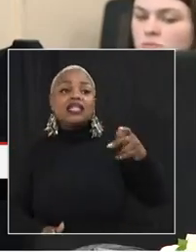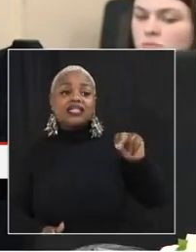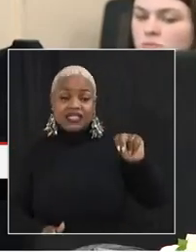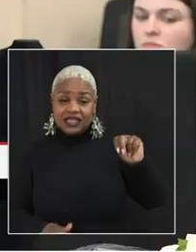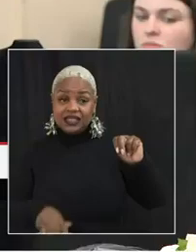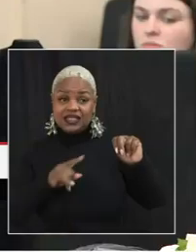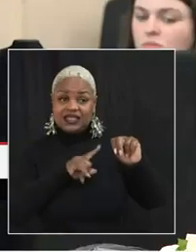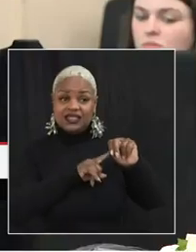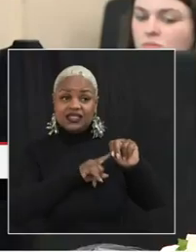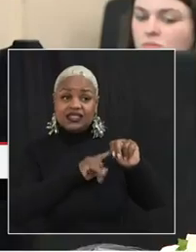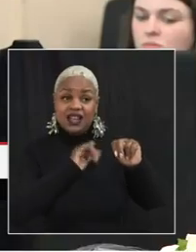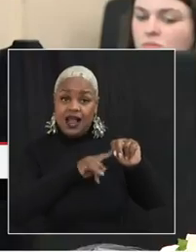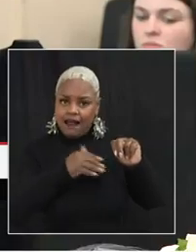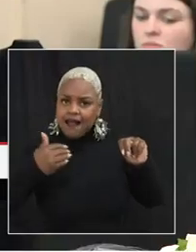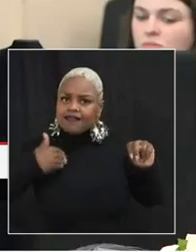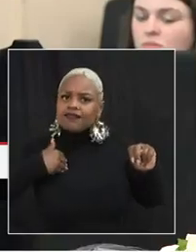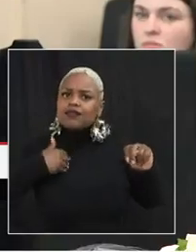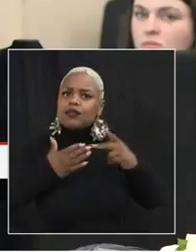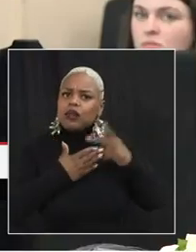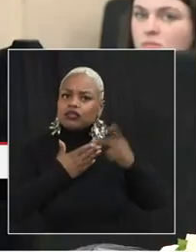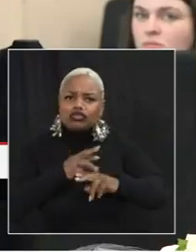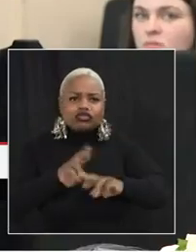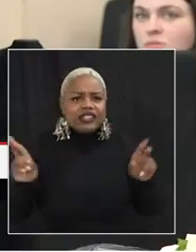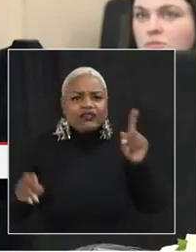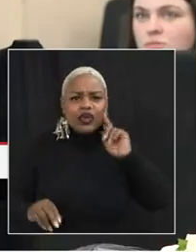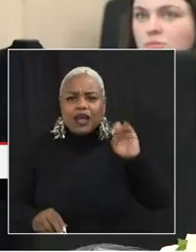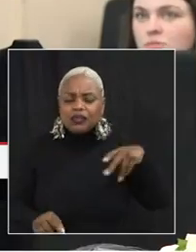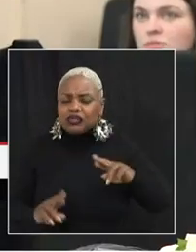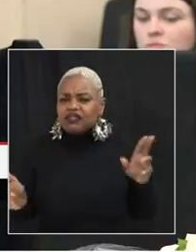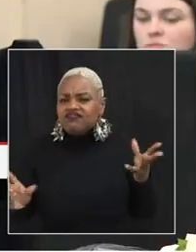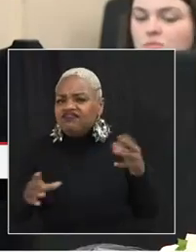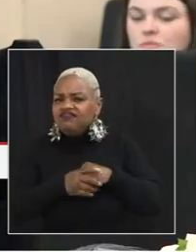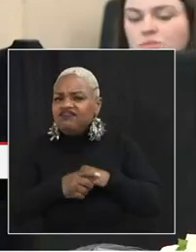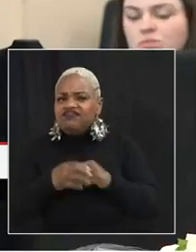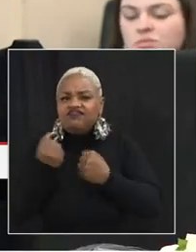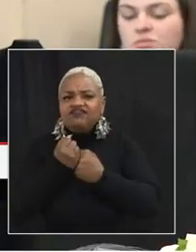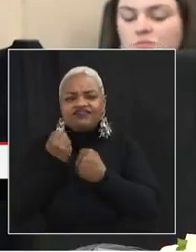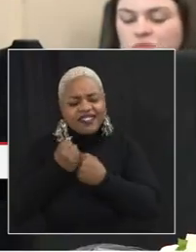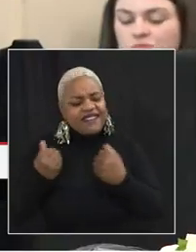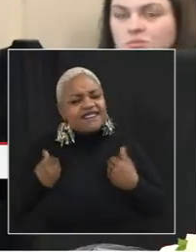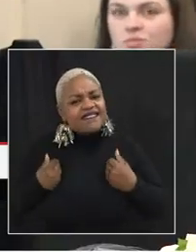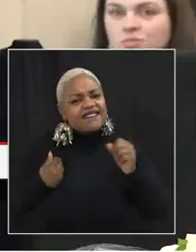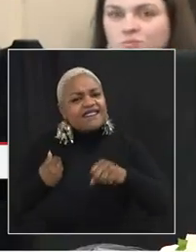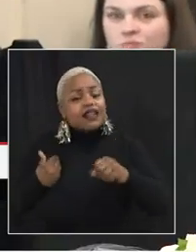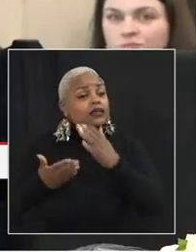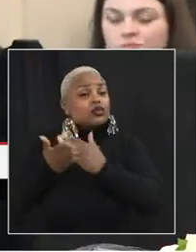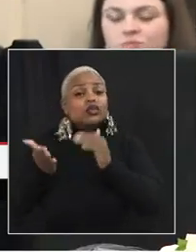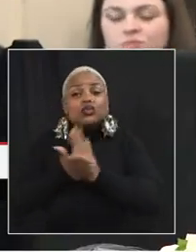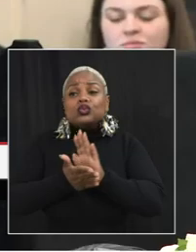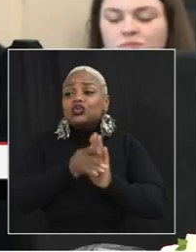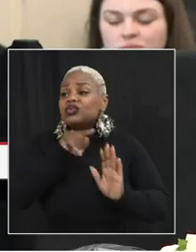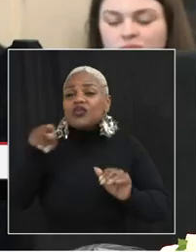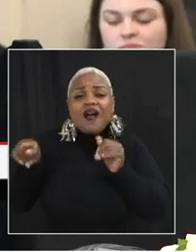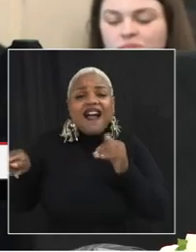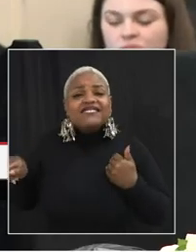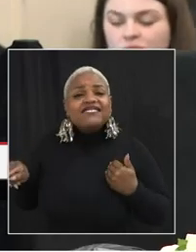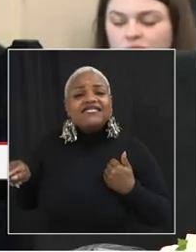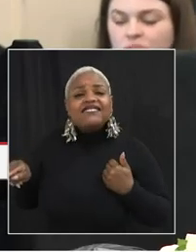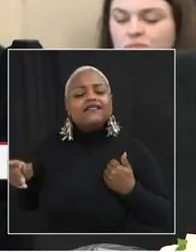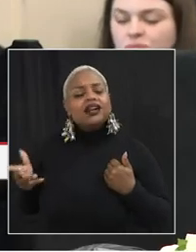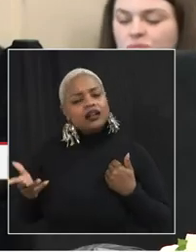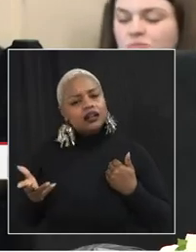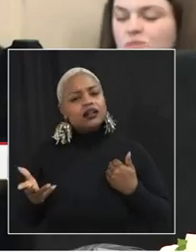with IEPs. Some schools don't. Okay. Well, And you only have one school, from what I heard,